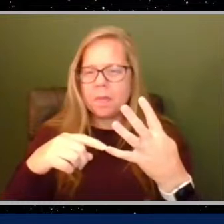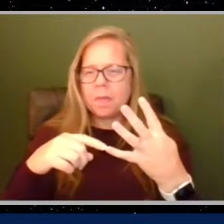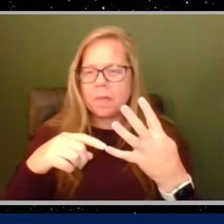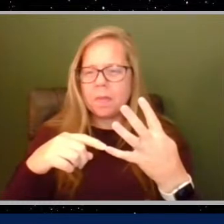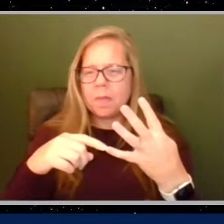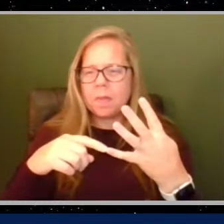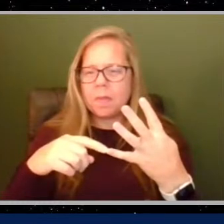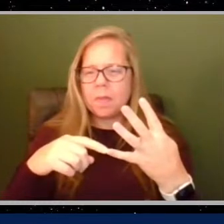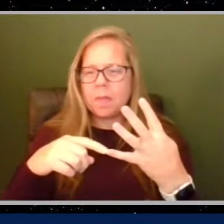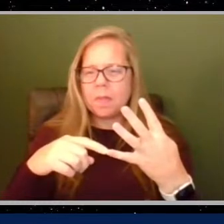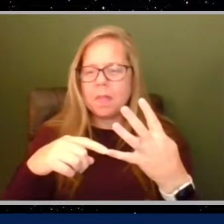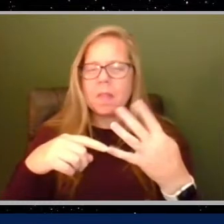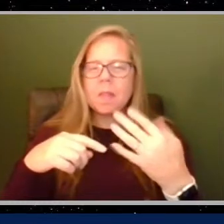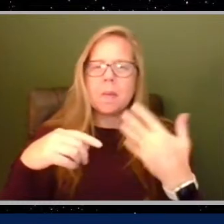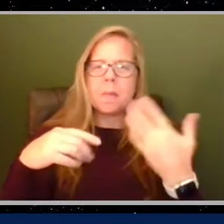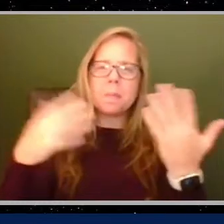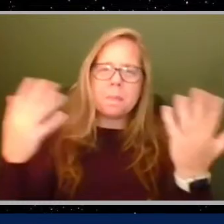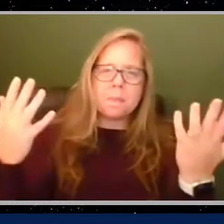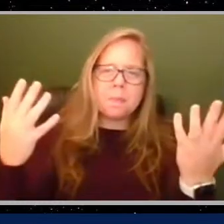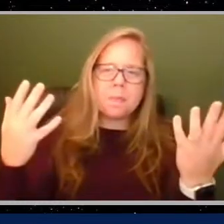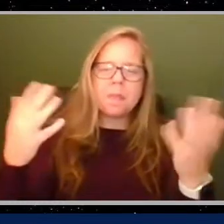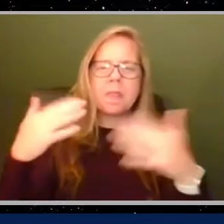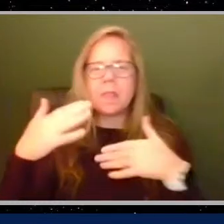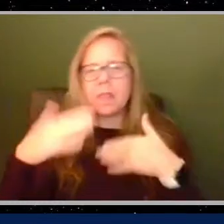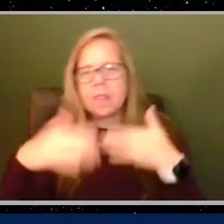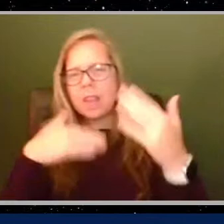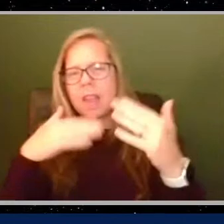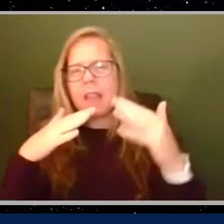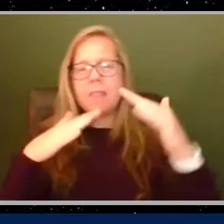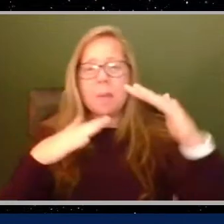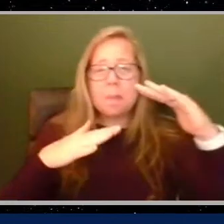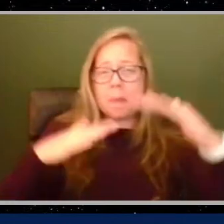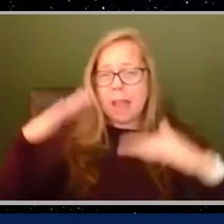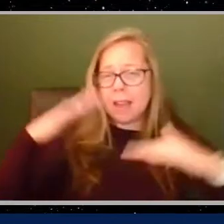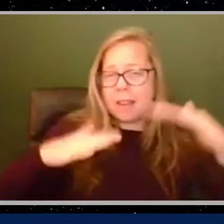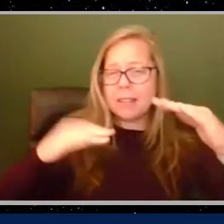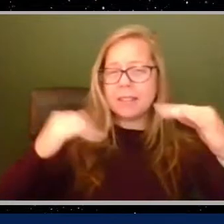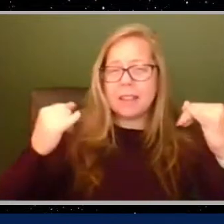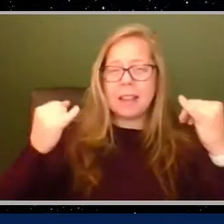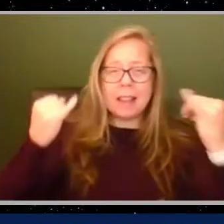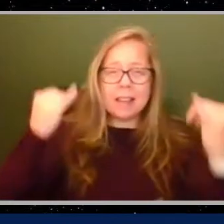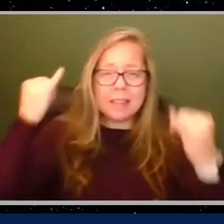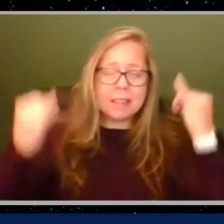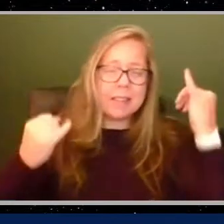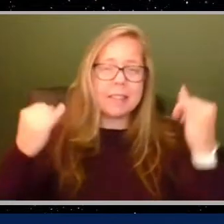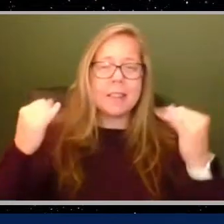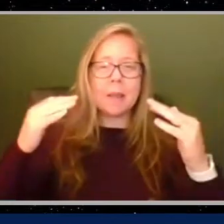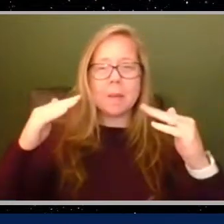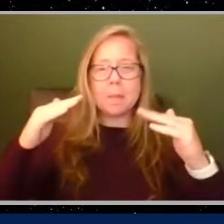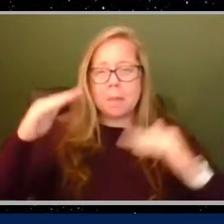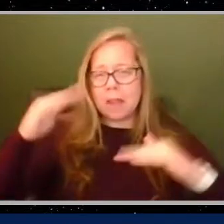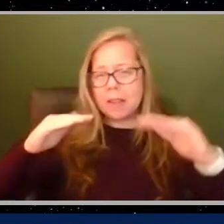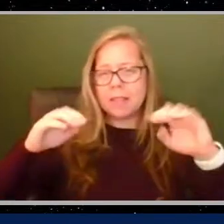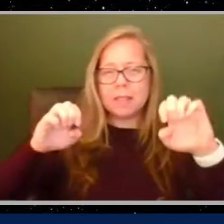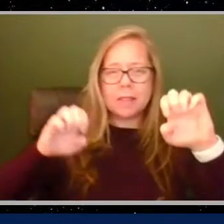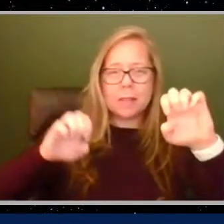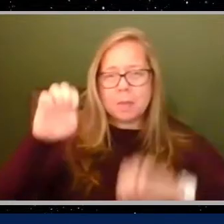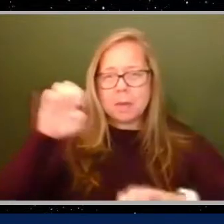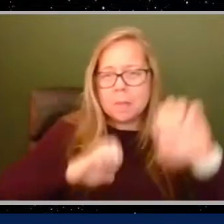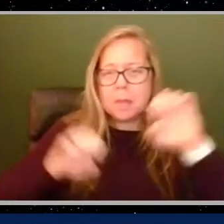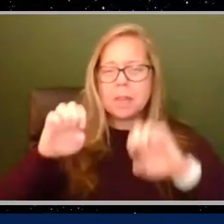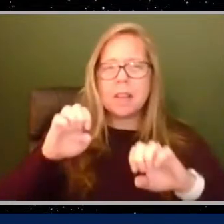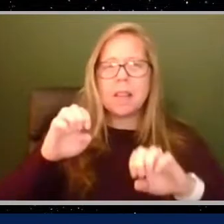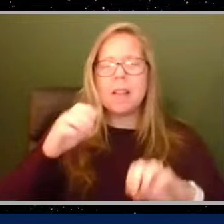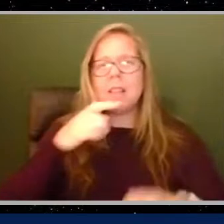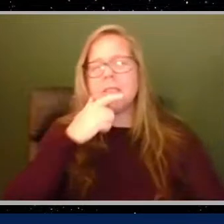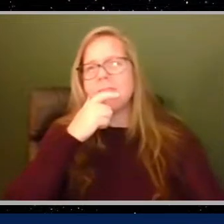as we have to balance kind of the ideas for experiments to say, okay, what's kind